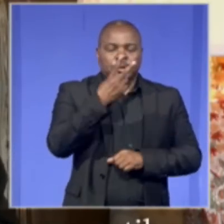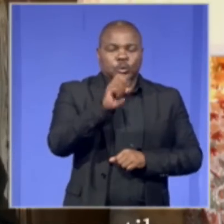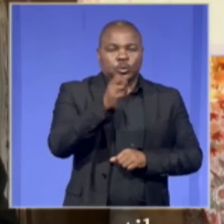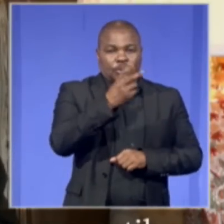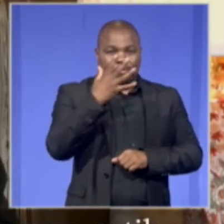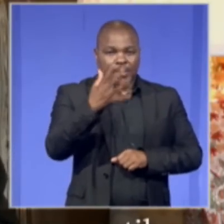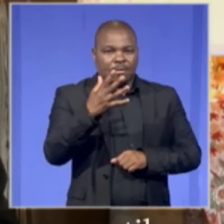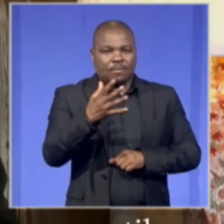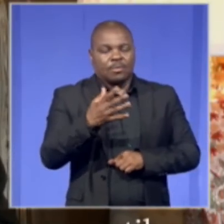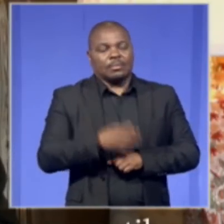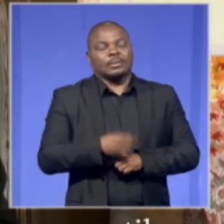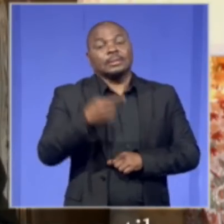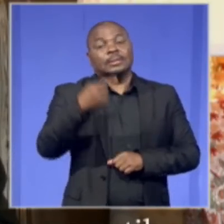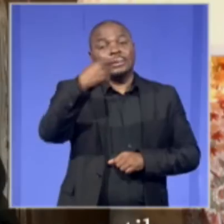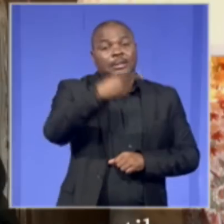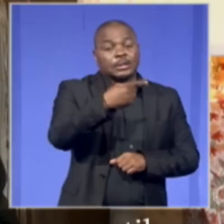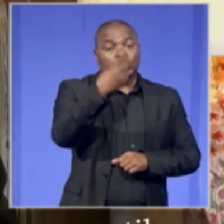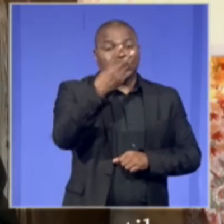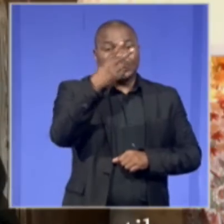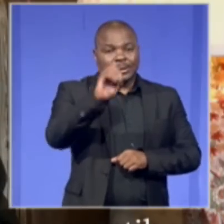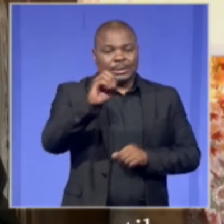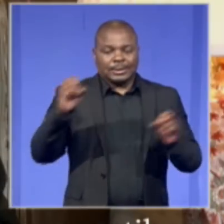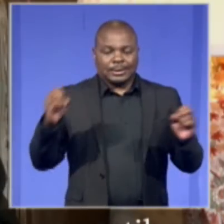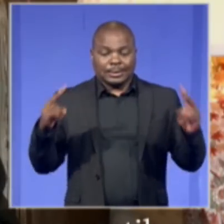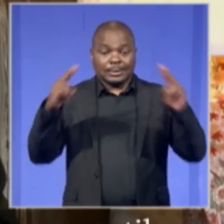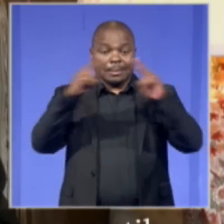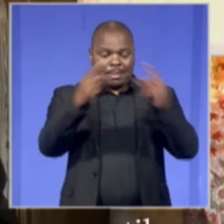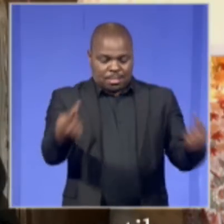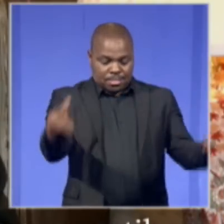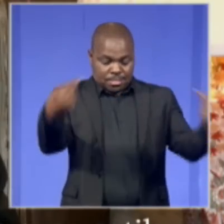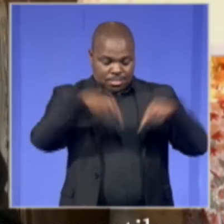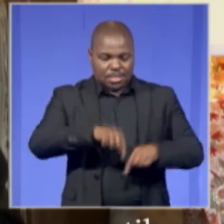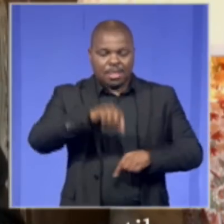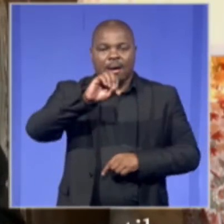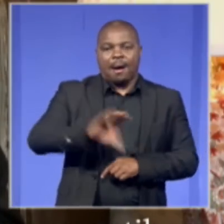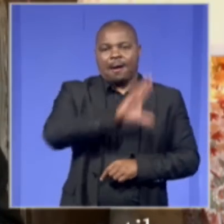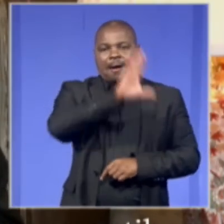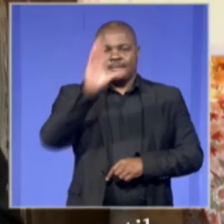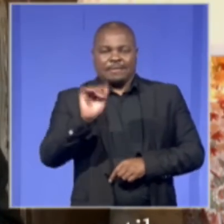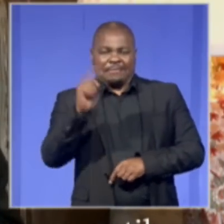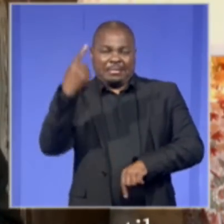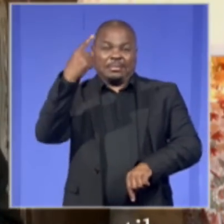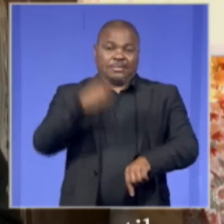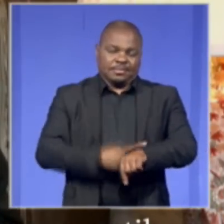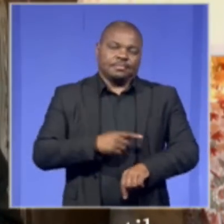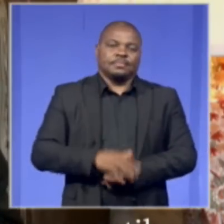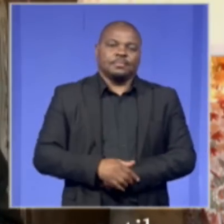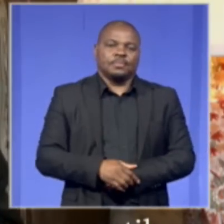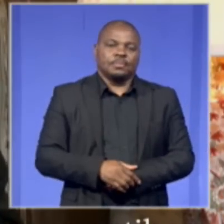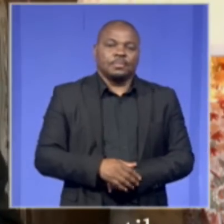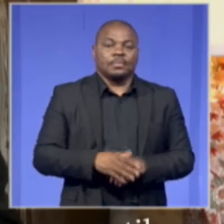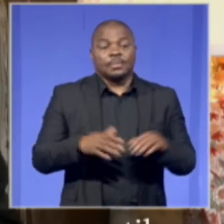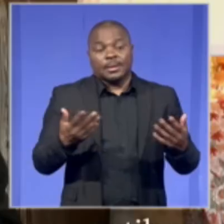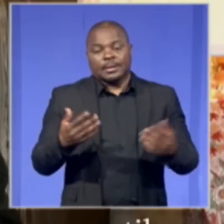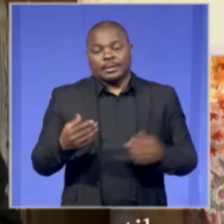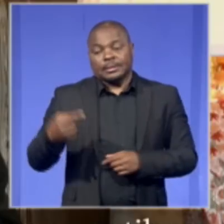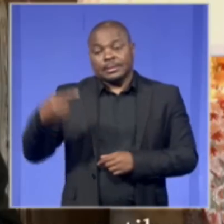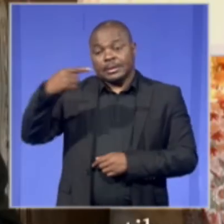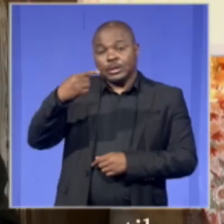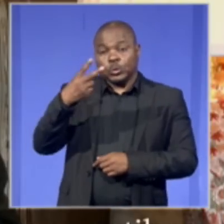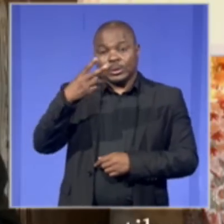very first G20 summit on African soil. Through our leadership of the